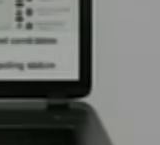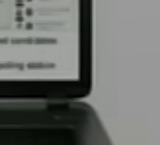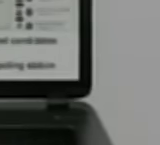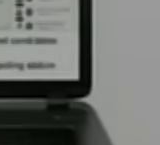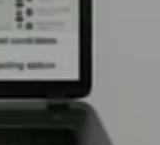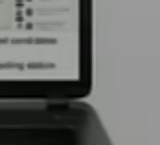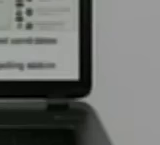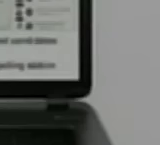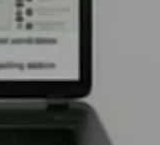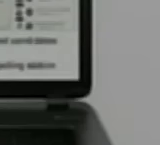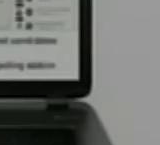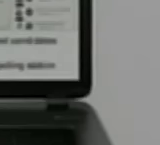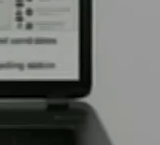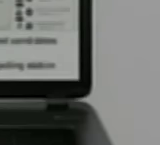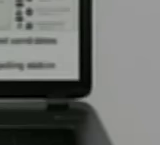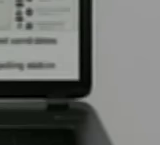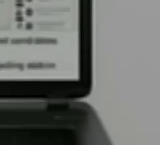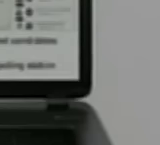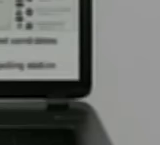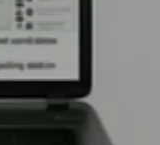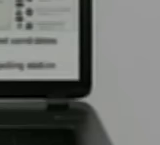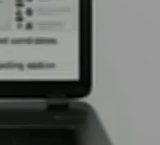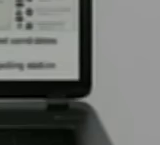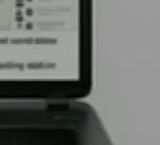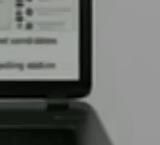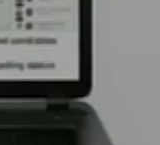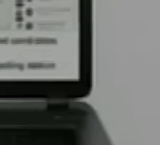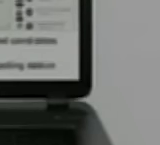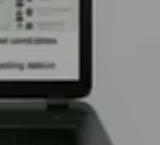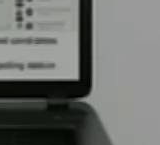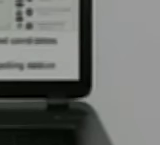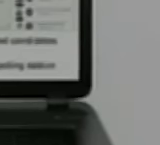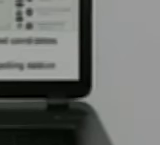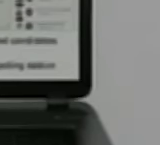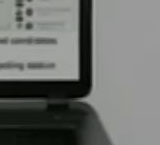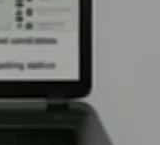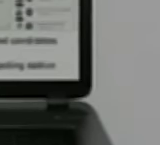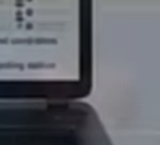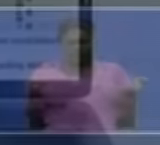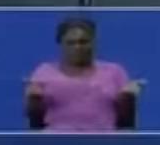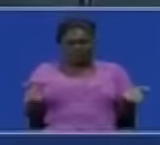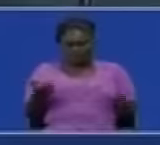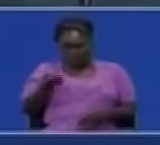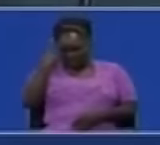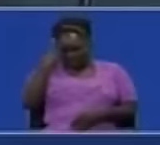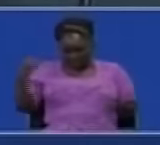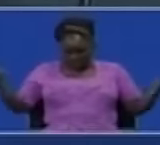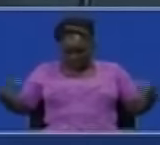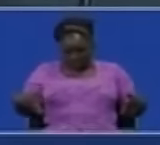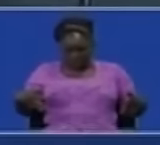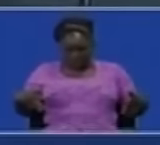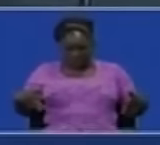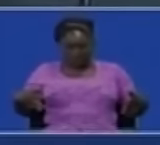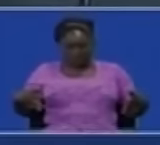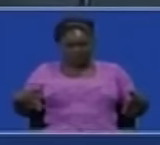one vote for exactly. Walubengo, one for Namu, and exactly. you know, one for... Okay, so now that we understand that,